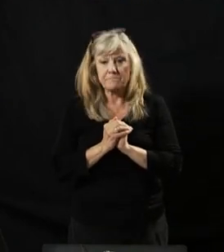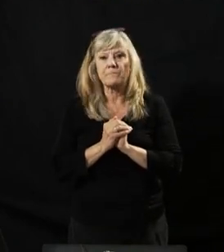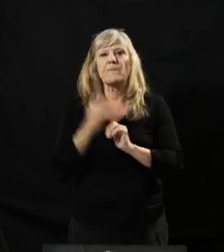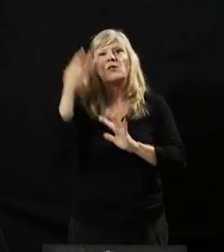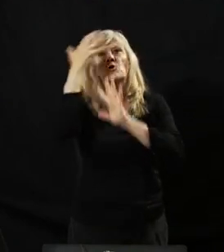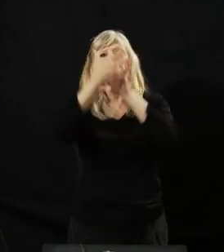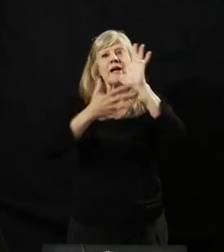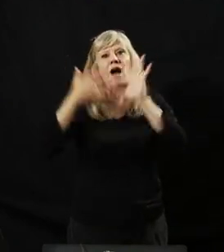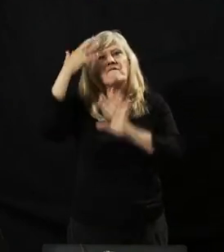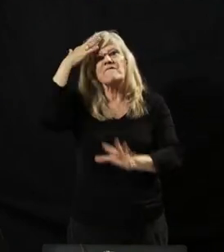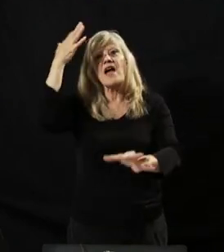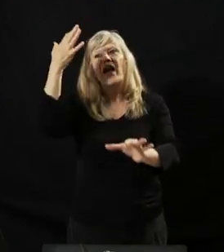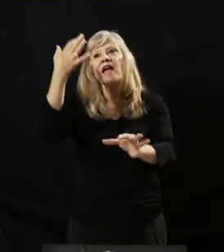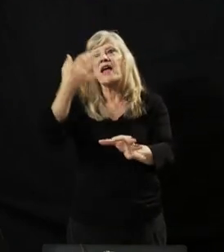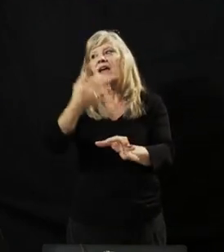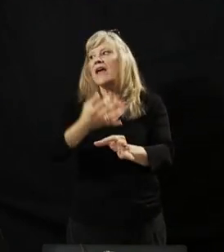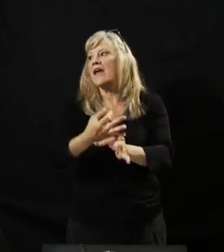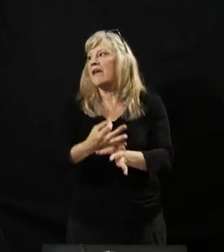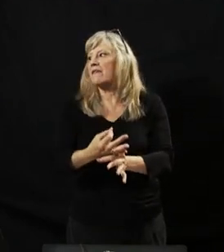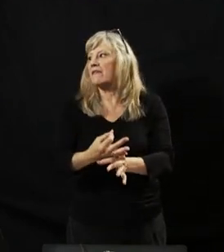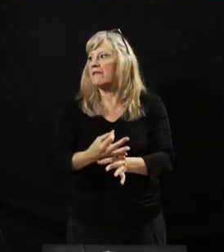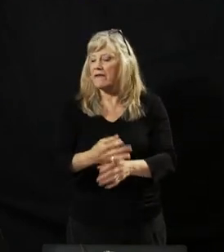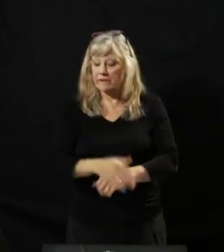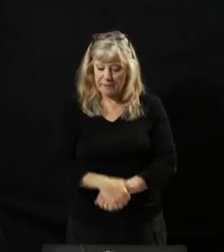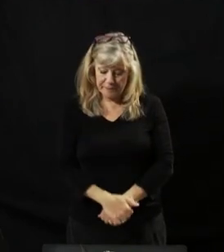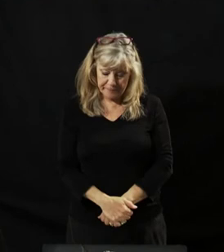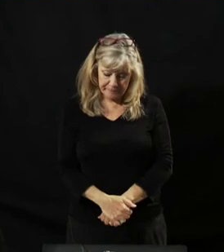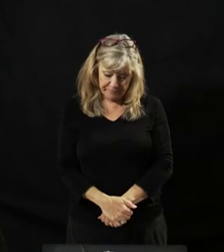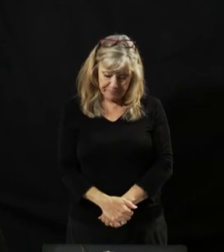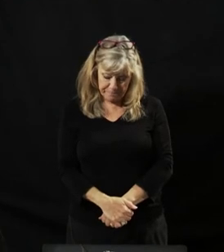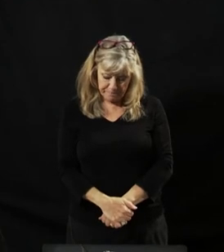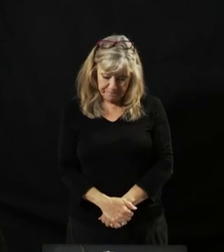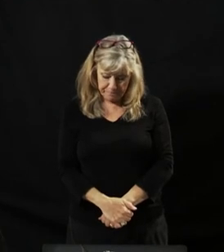The mystery of faith.